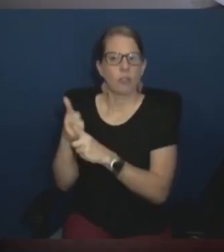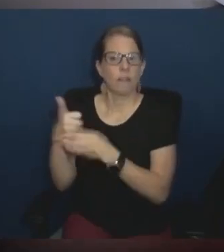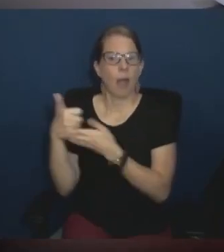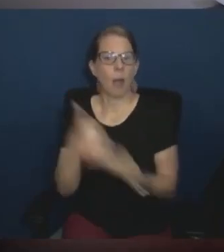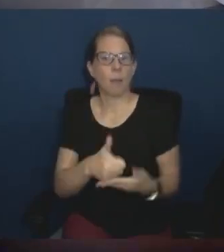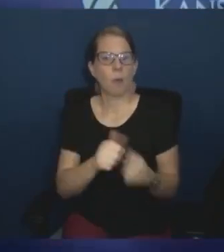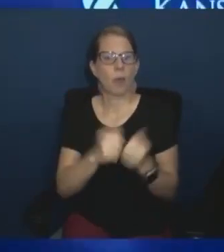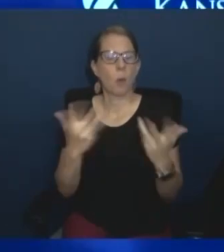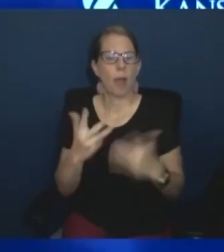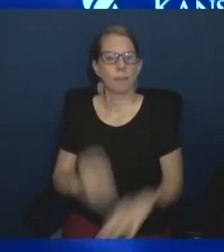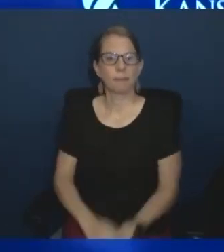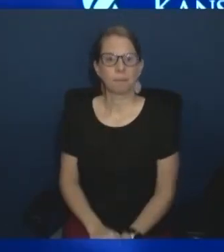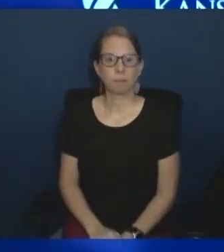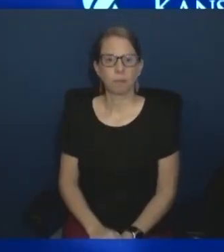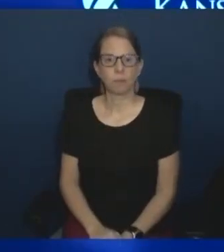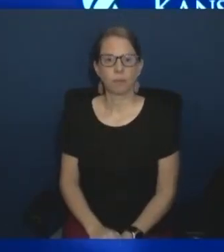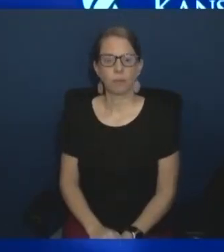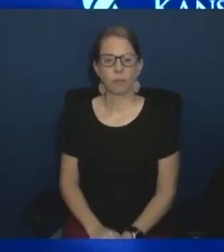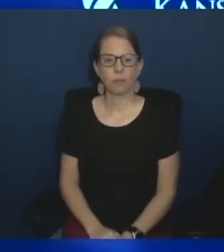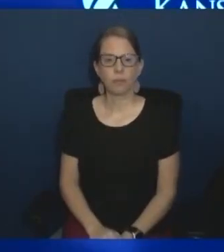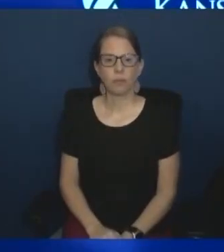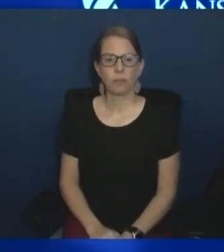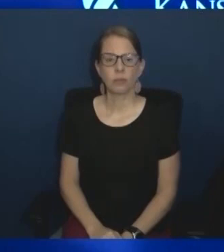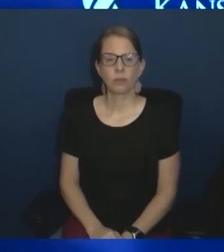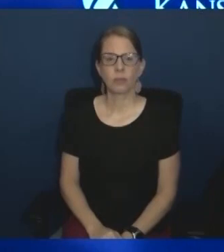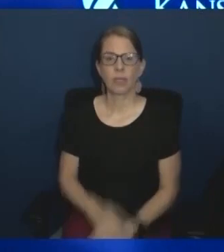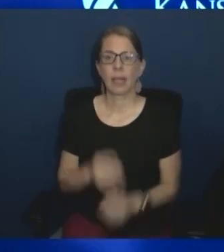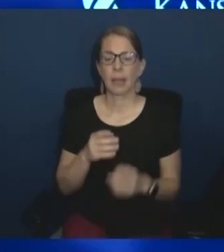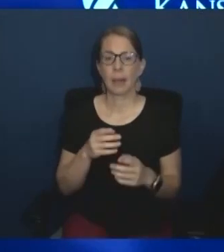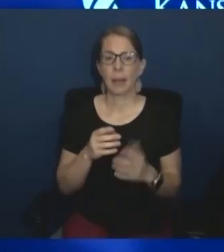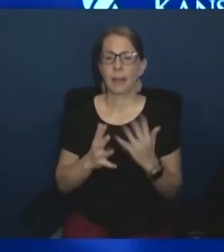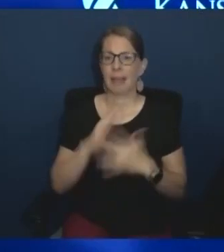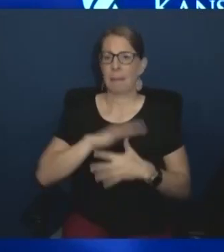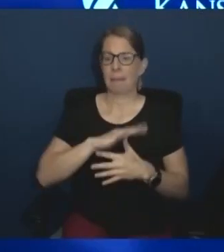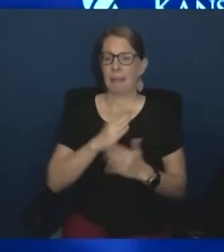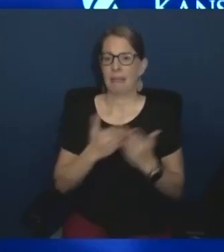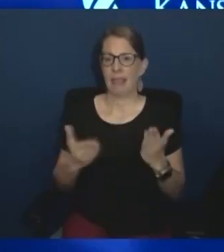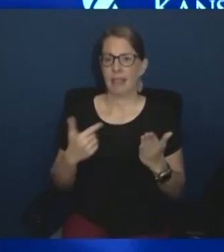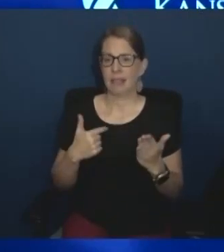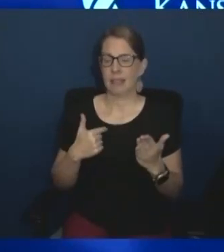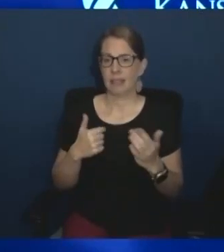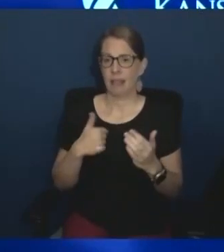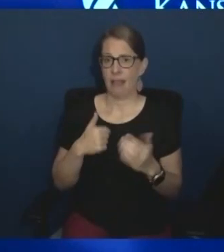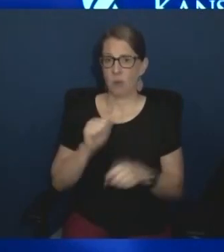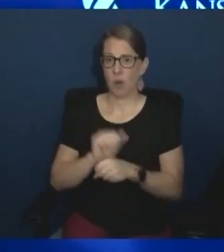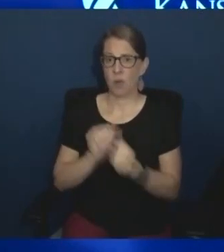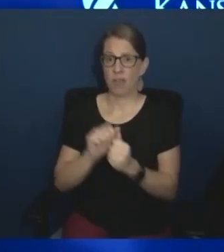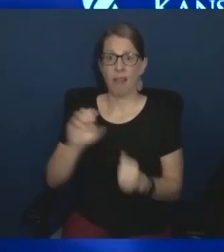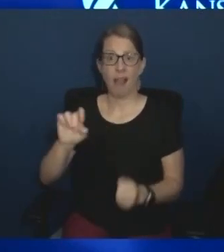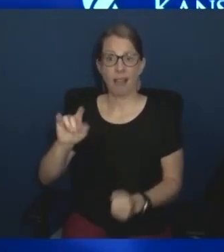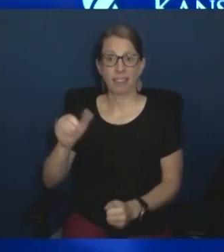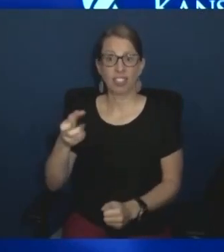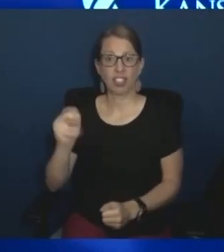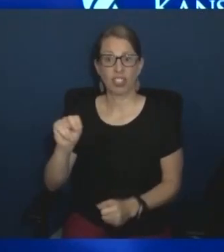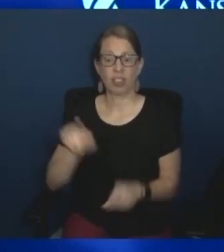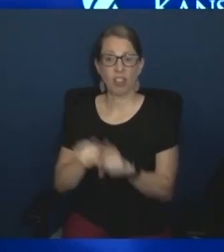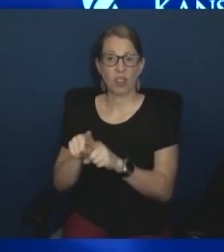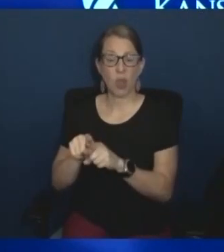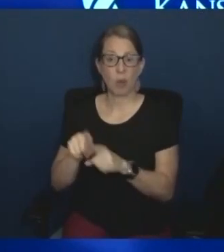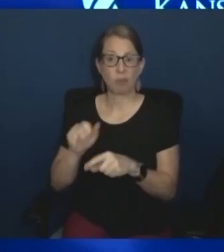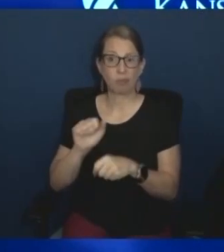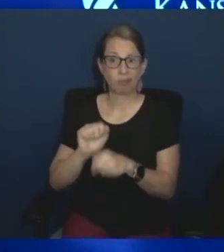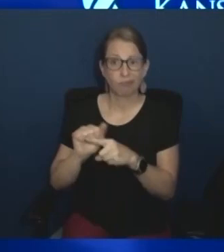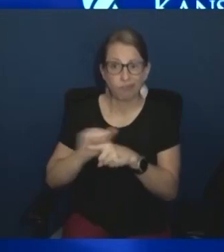main things that I'm there to help with are a lot of oxygen and also the work of breathing. I go in and I make sure that